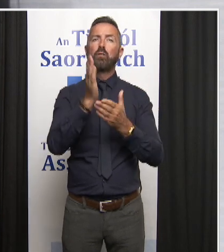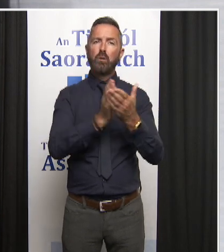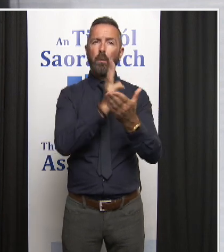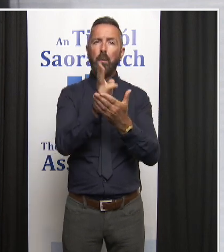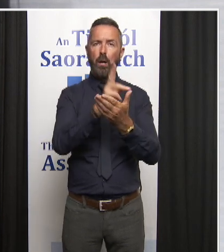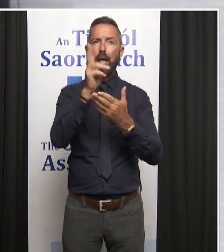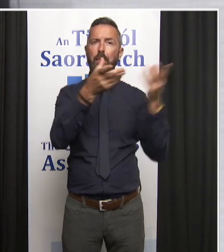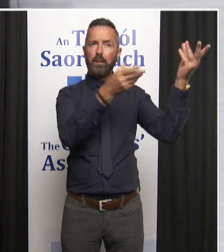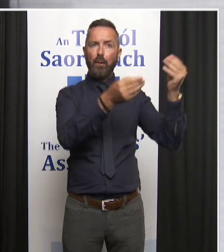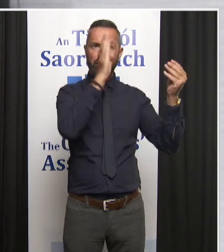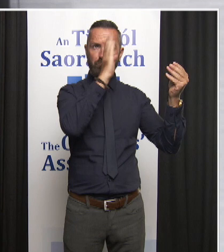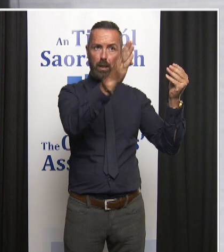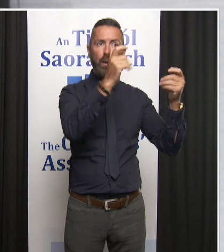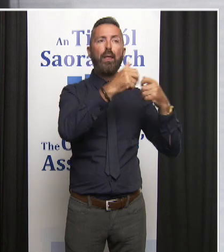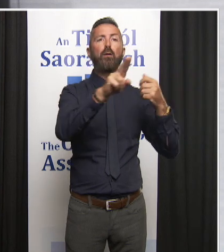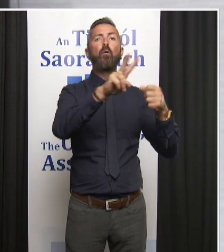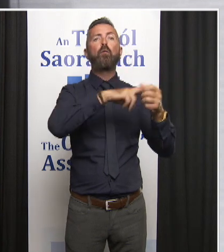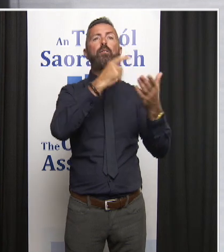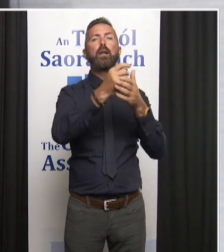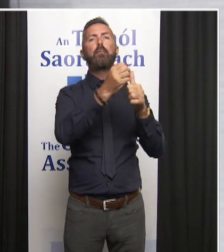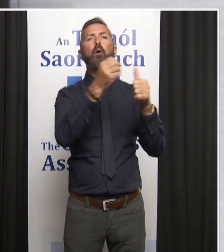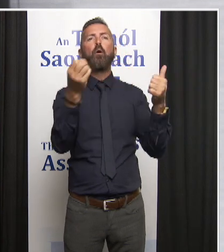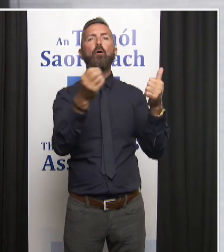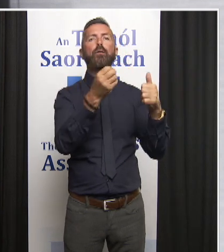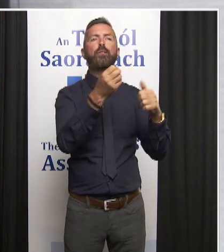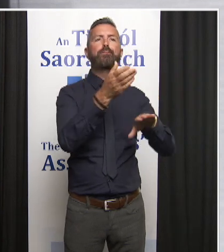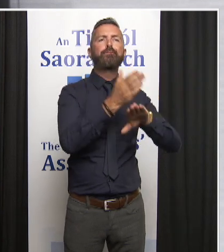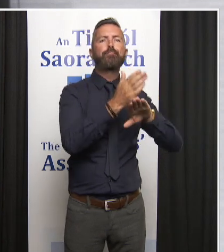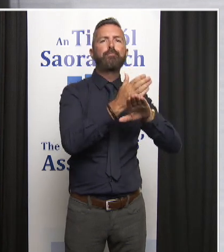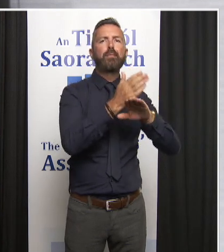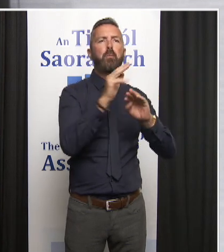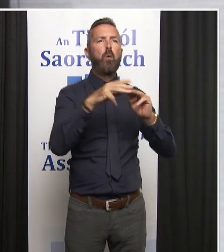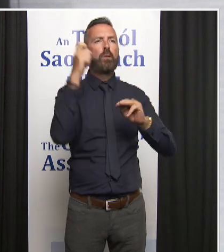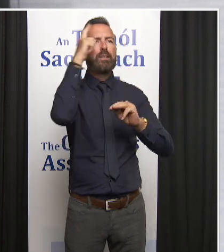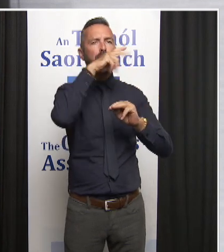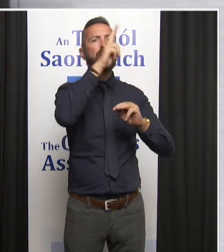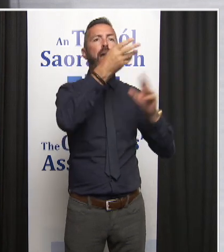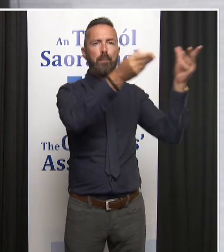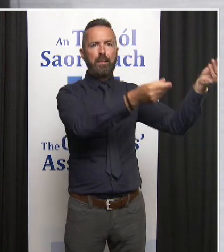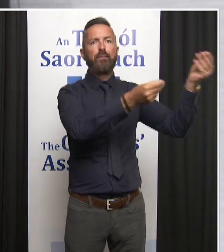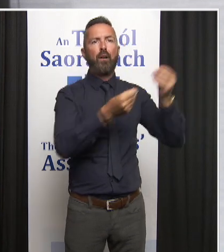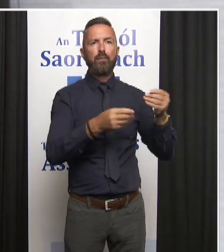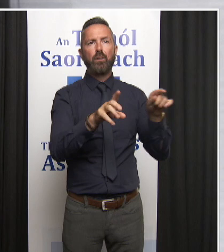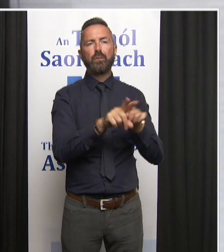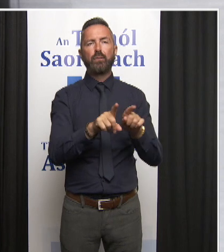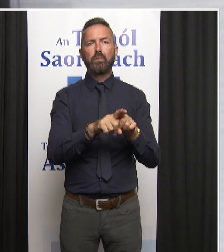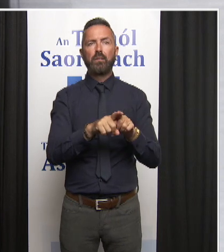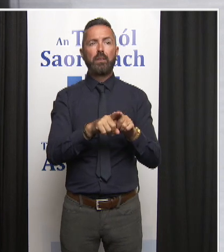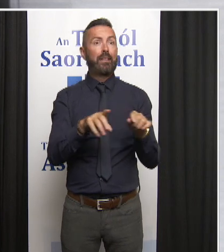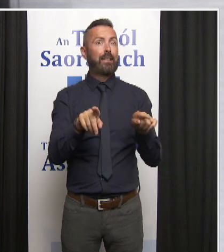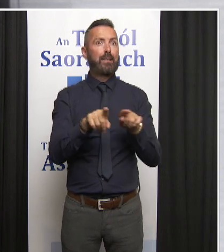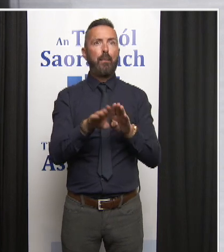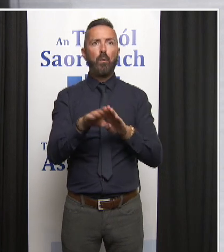straight away, and then over time some other more difficult things that are centralised could be devolved. And the same with things like